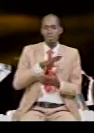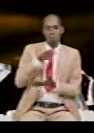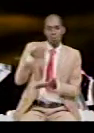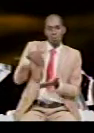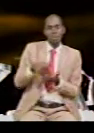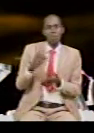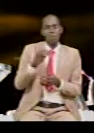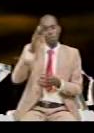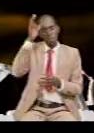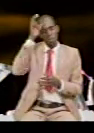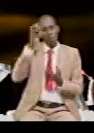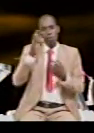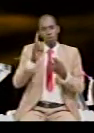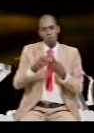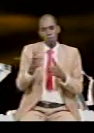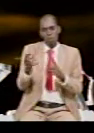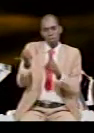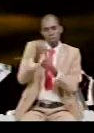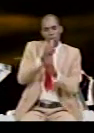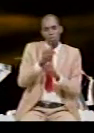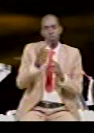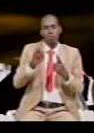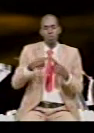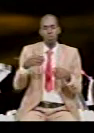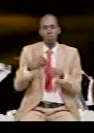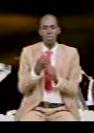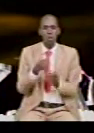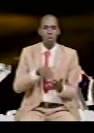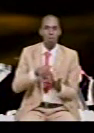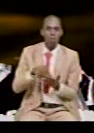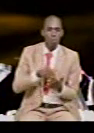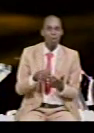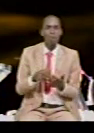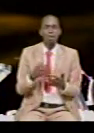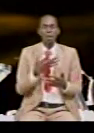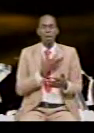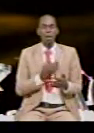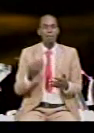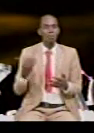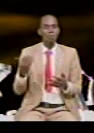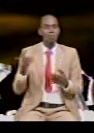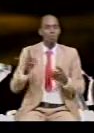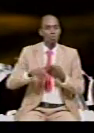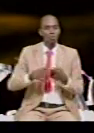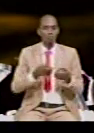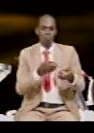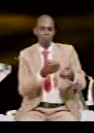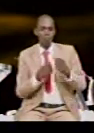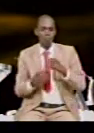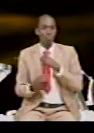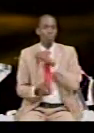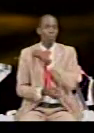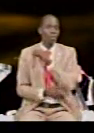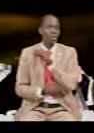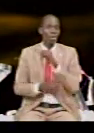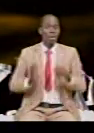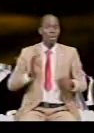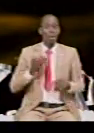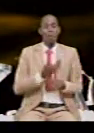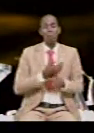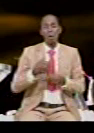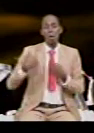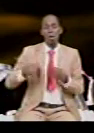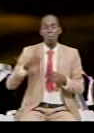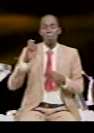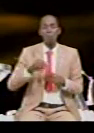weaken, weigh down, pollute the thoughts of a believer. Our hearts must not be